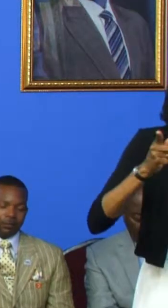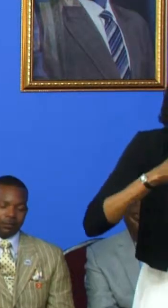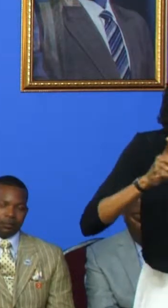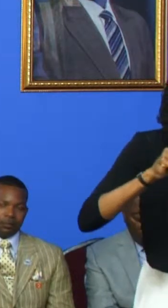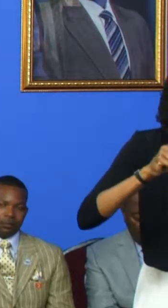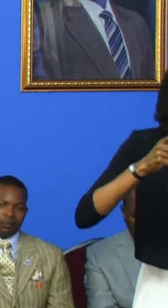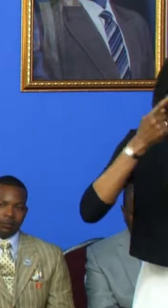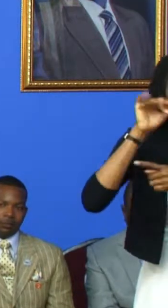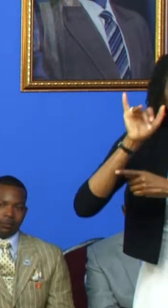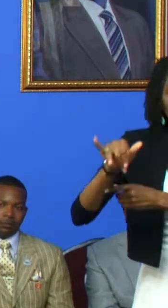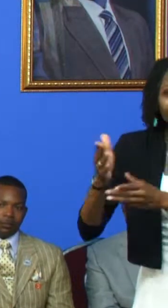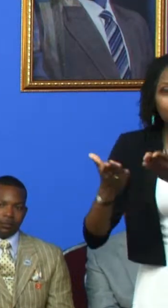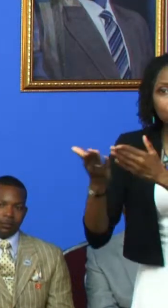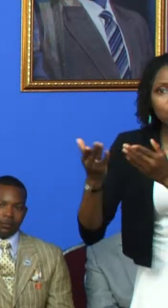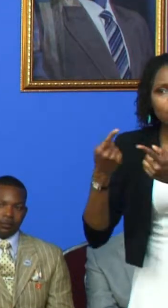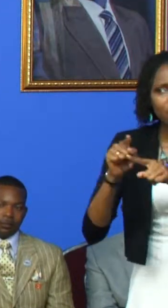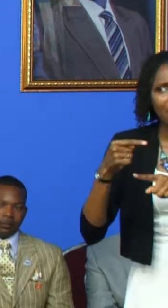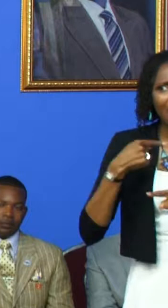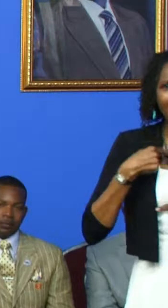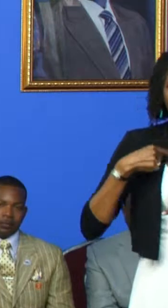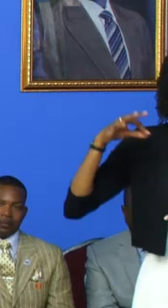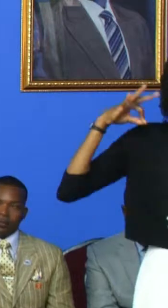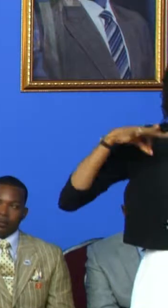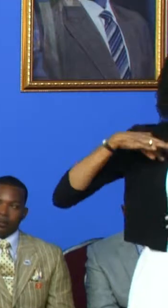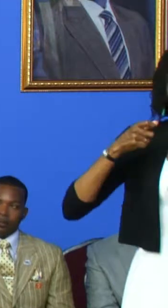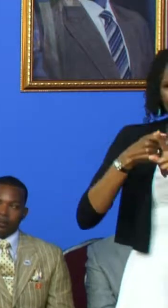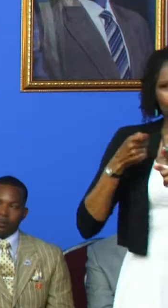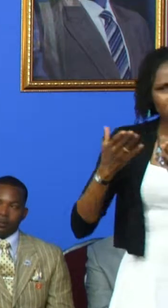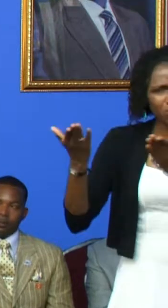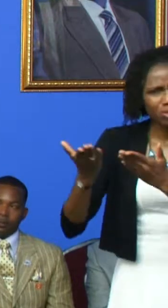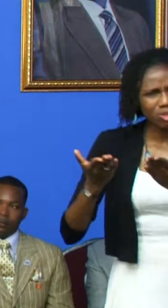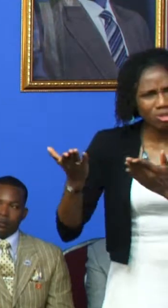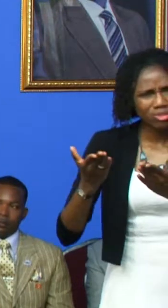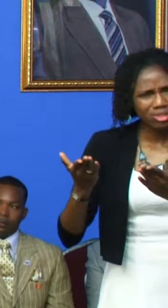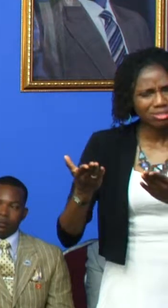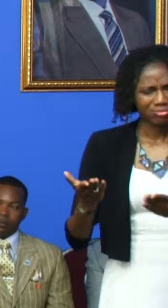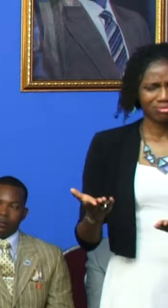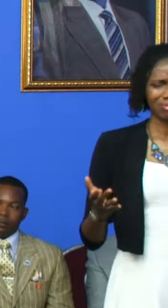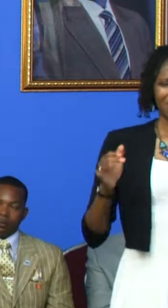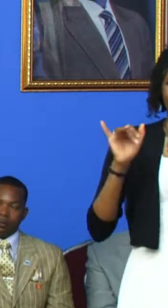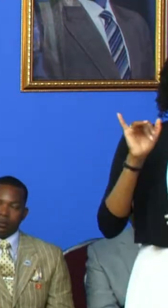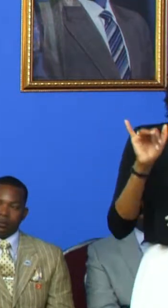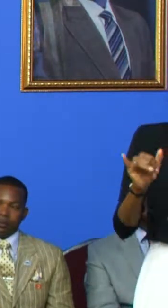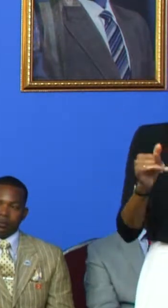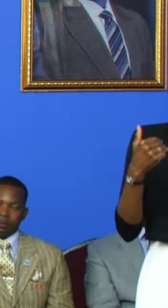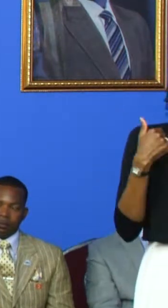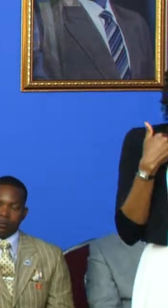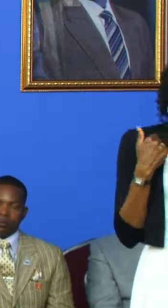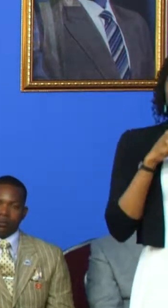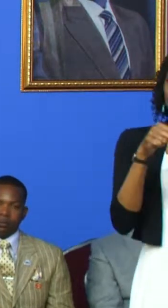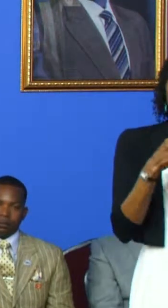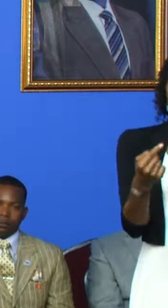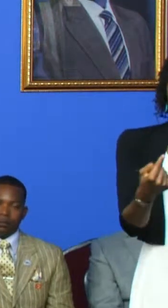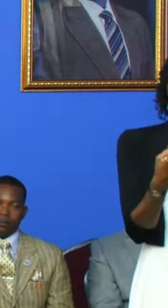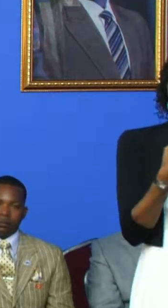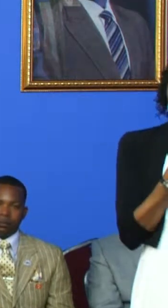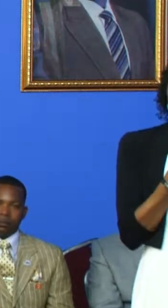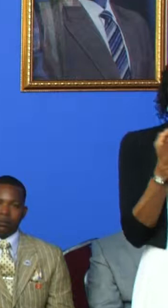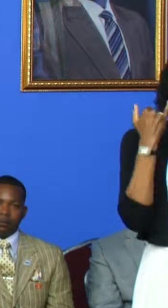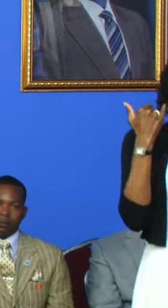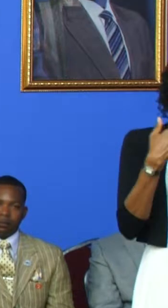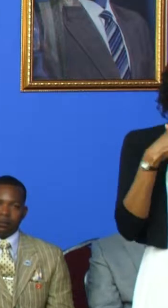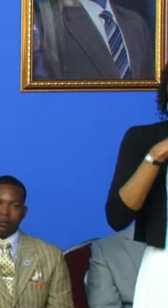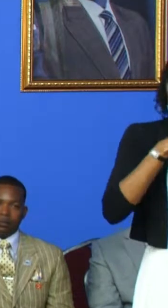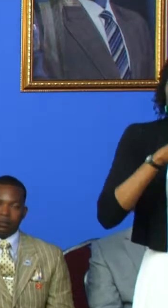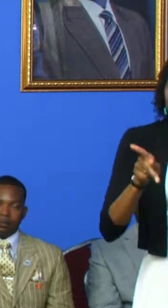their services, but I can't go. It ain't got nothing to do with them. It got something to do with me. If I'm going to pay